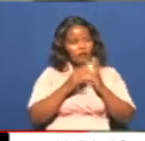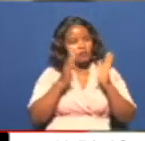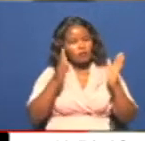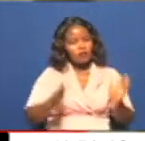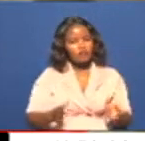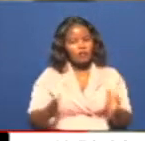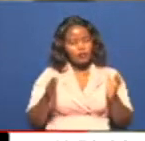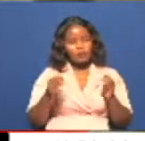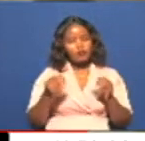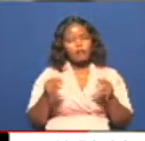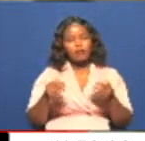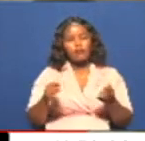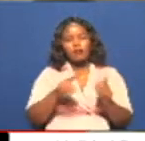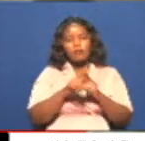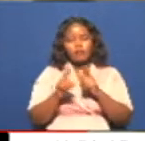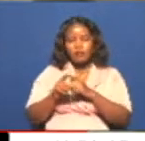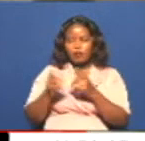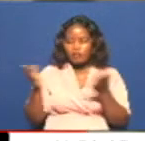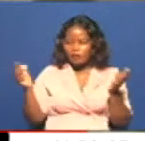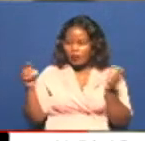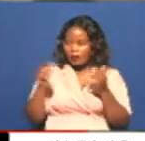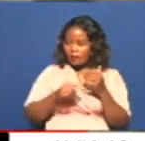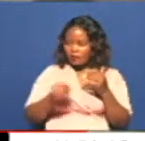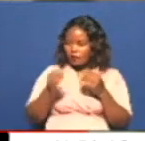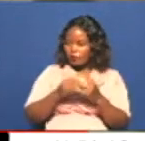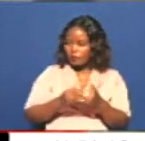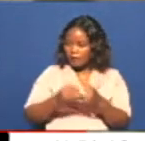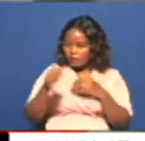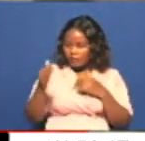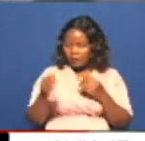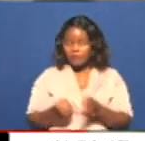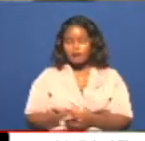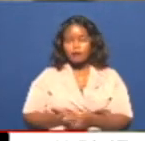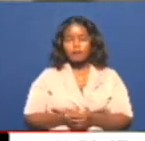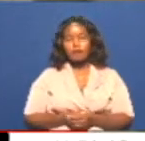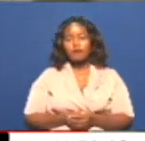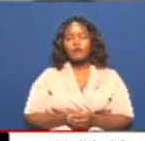sitting back and saying, ah. I think that